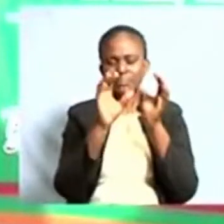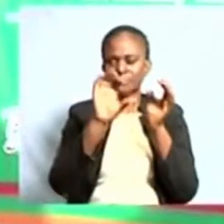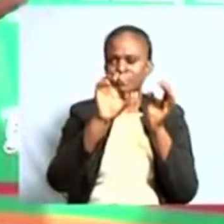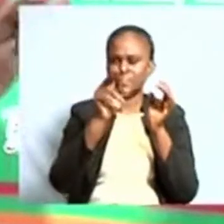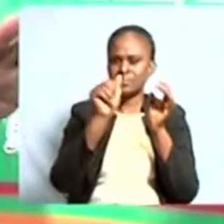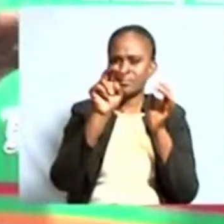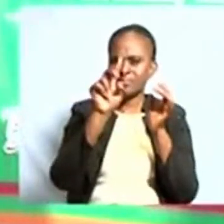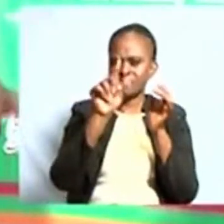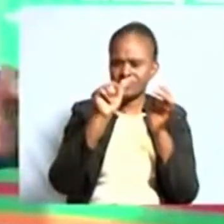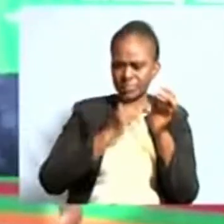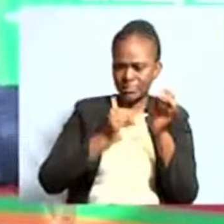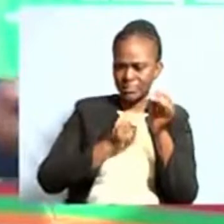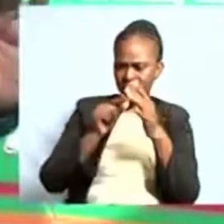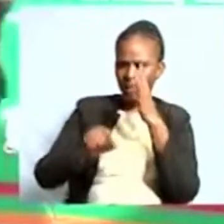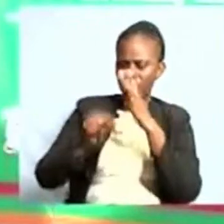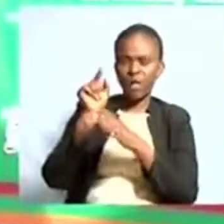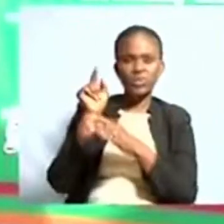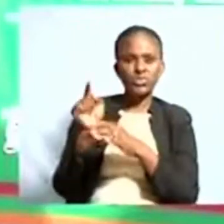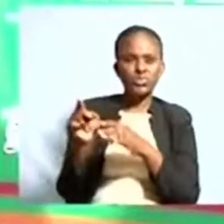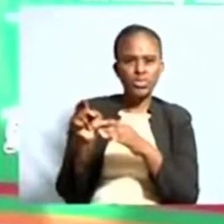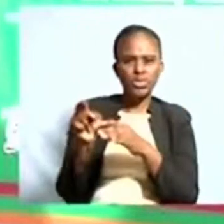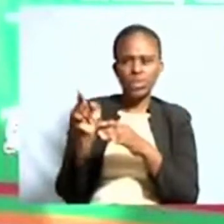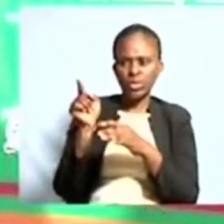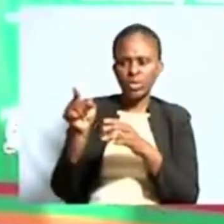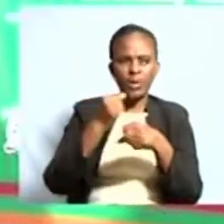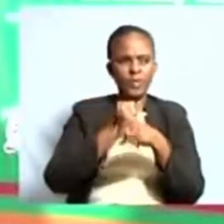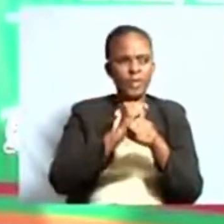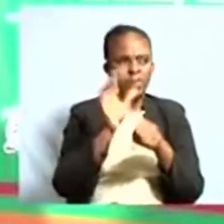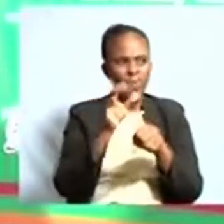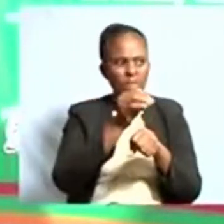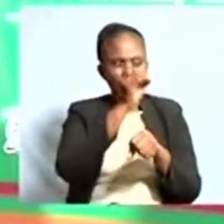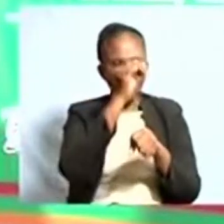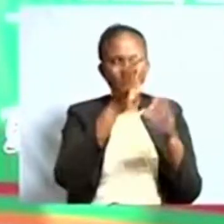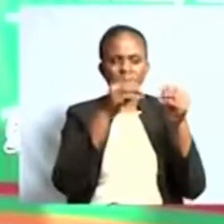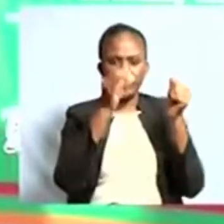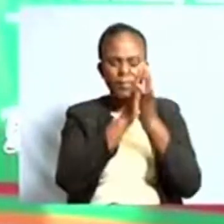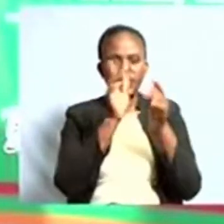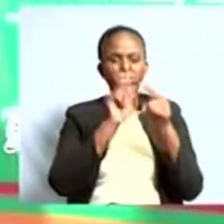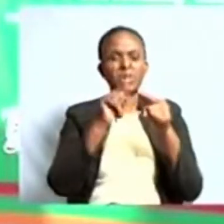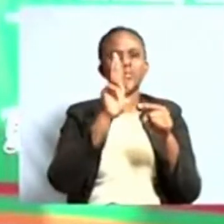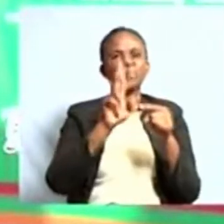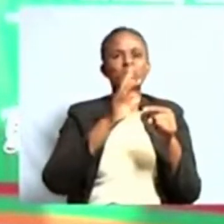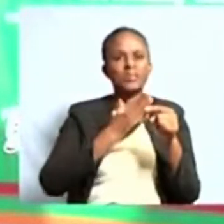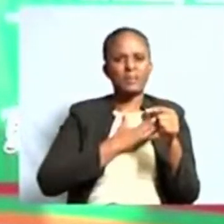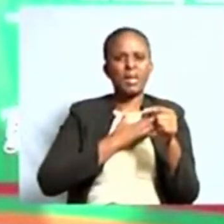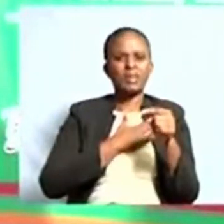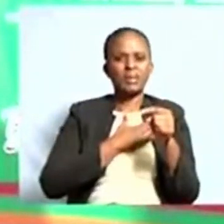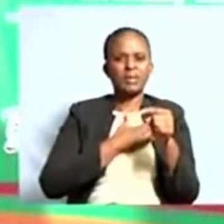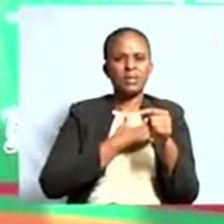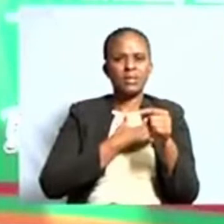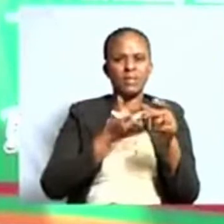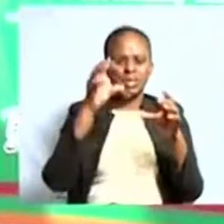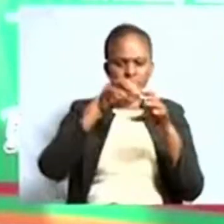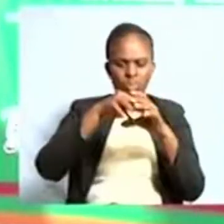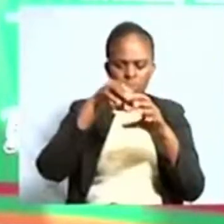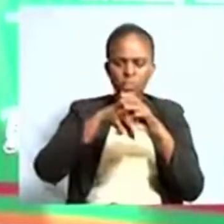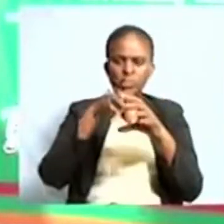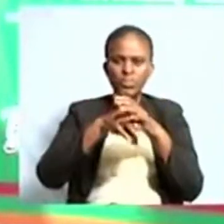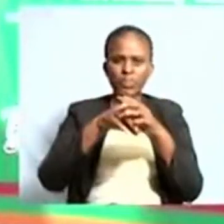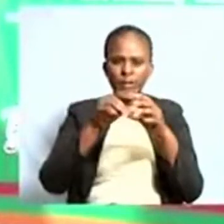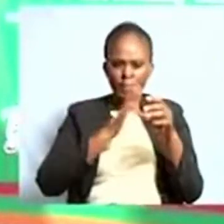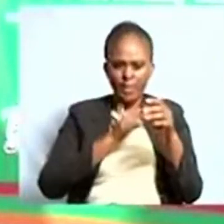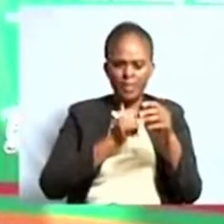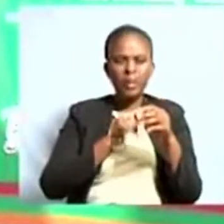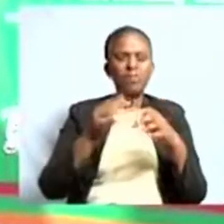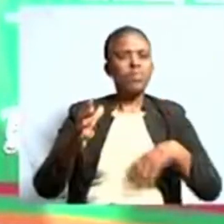Then I find you are making your own fritters, but you are using my own packaging to put those filters. I'll come